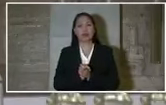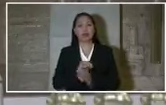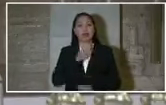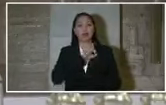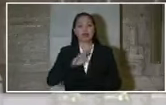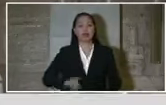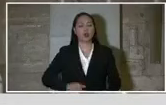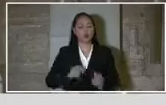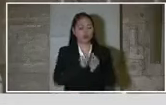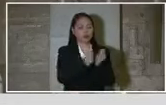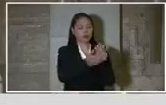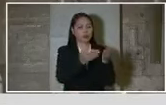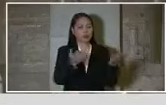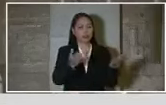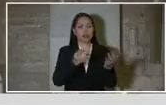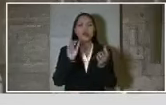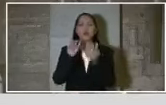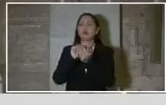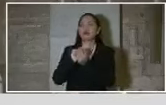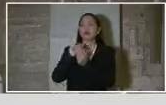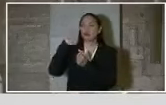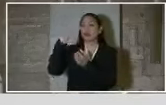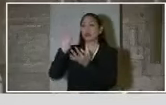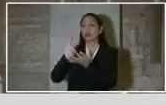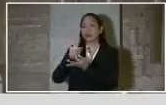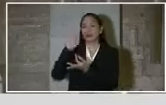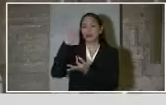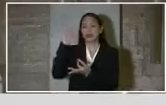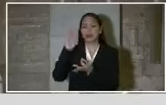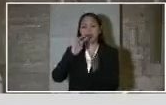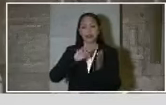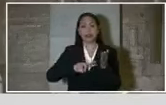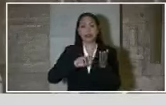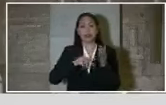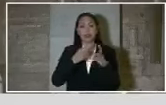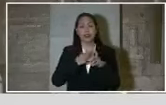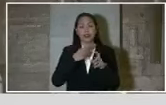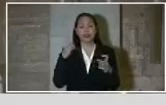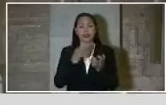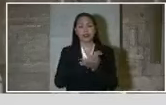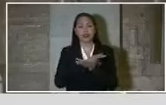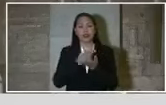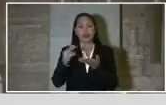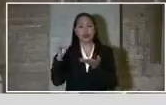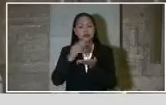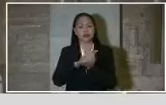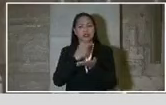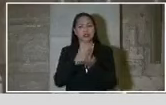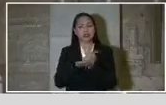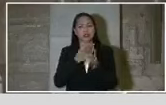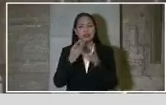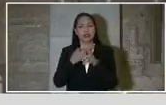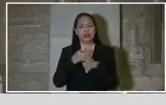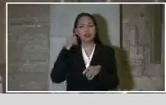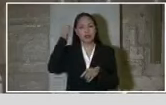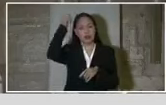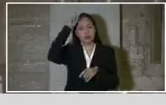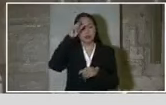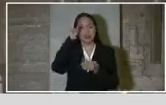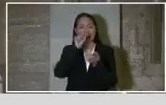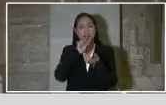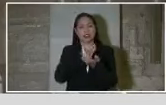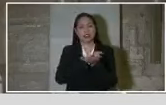The Lord be with you. And with your spirit. A reading from the Holy Gospel according to